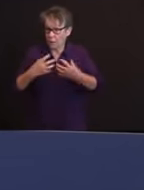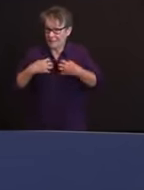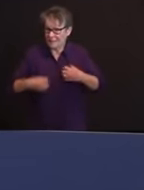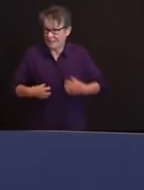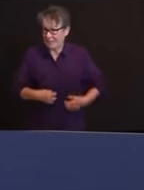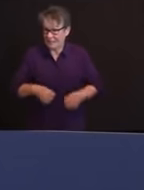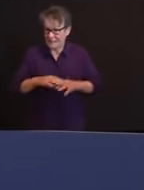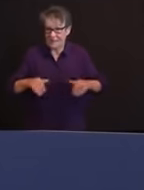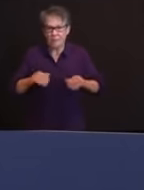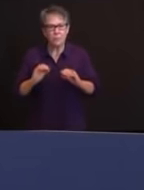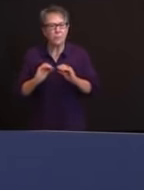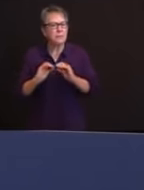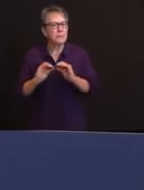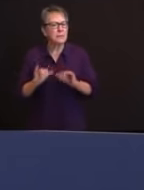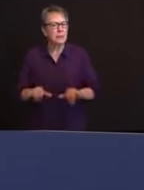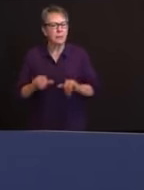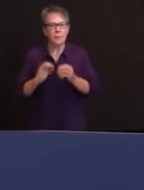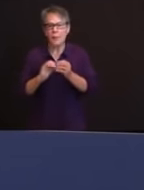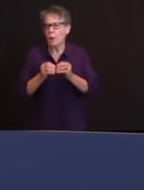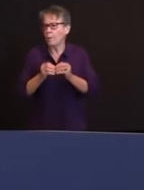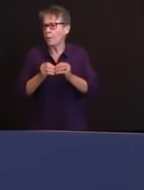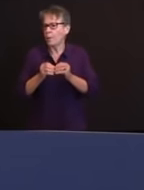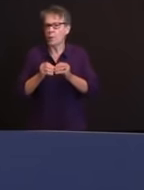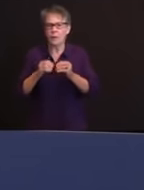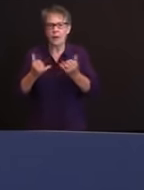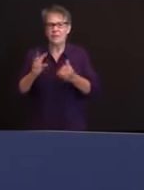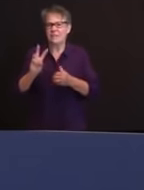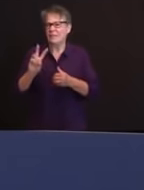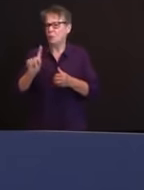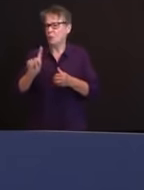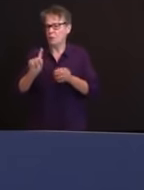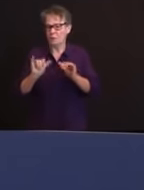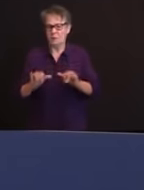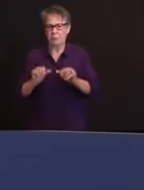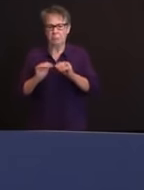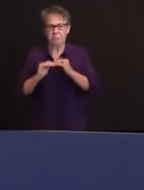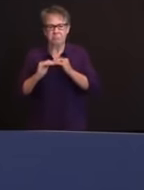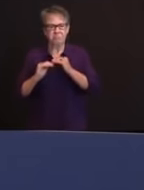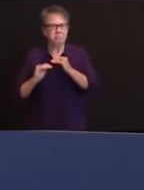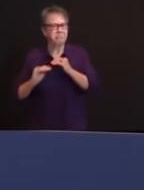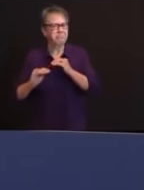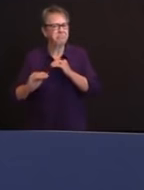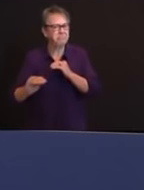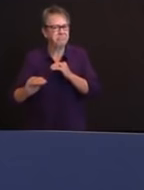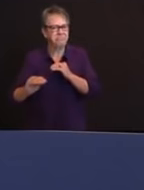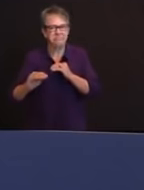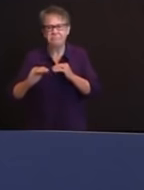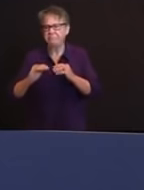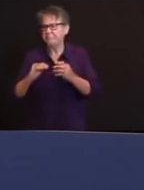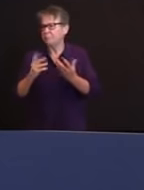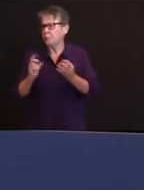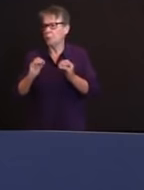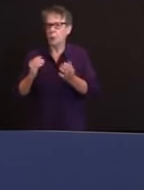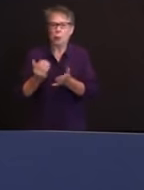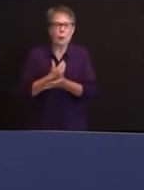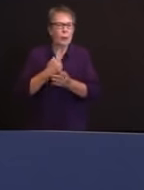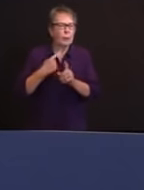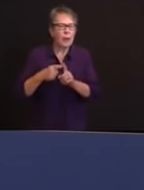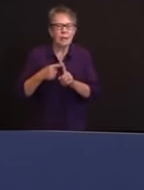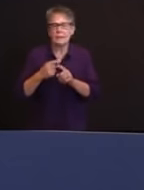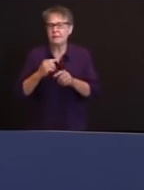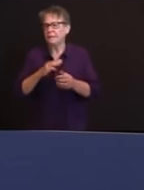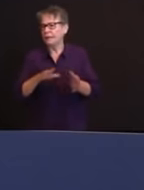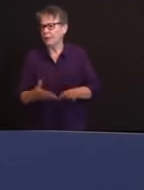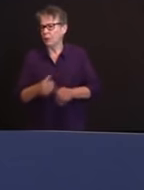our cases remain at 61. The governor reviewed the new cases and deaths in terms of race and